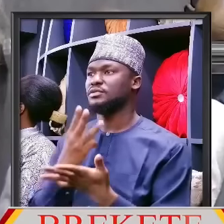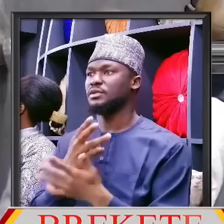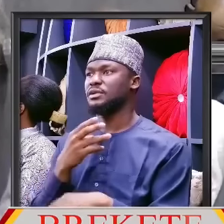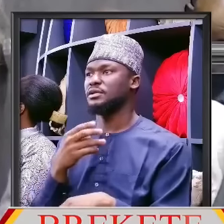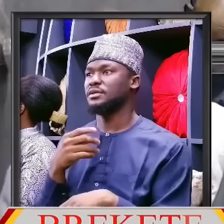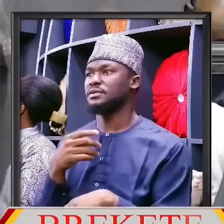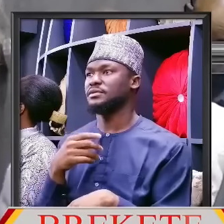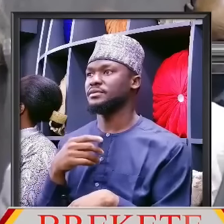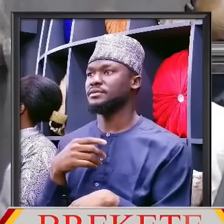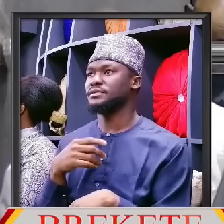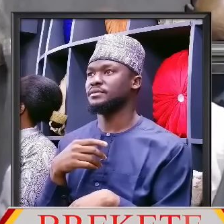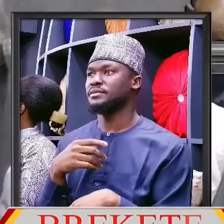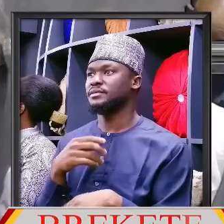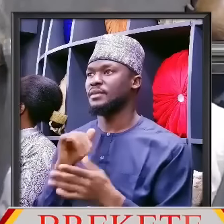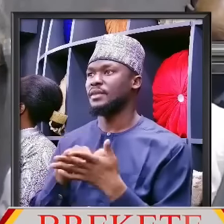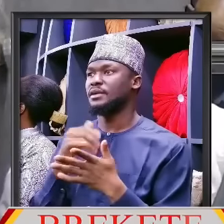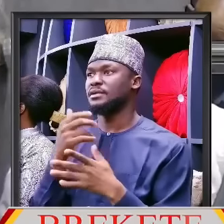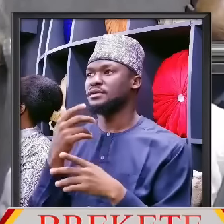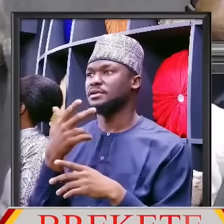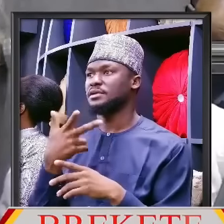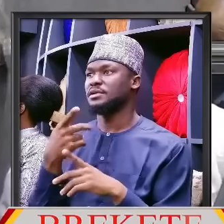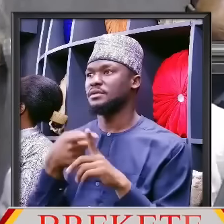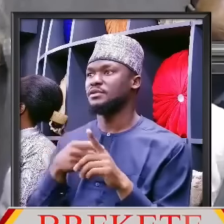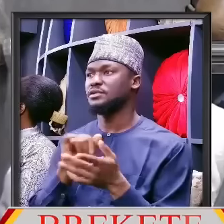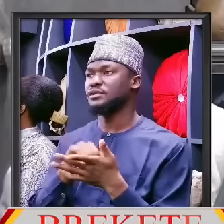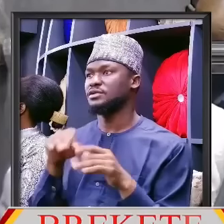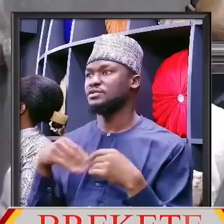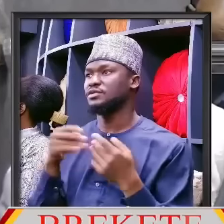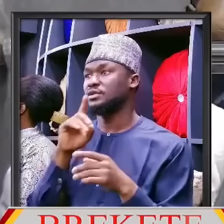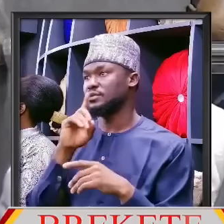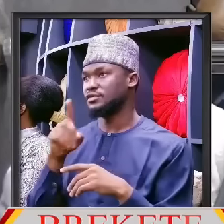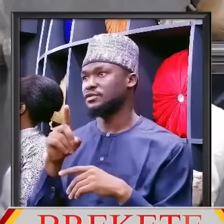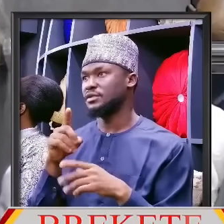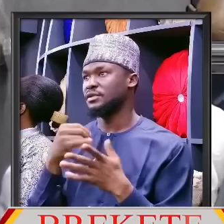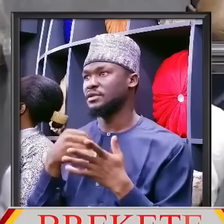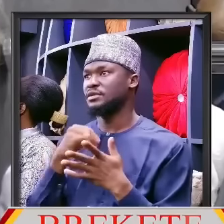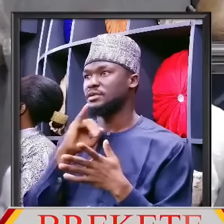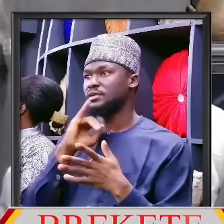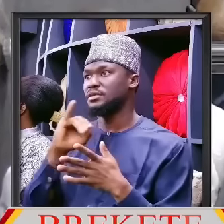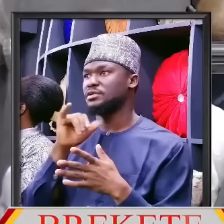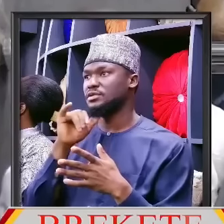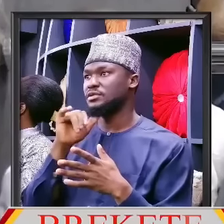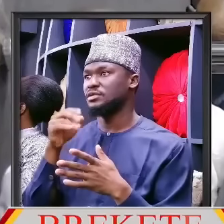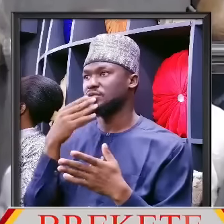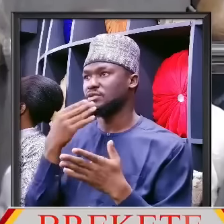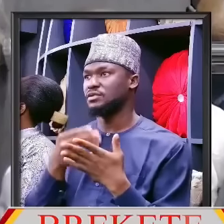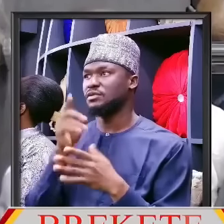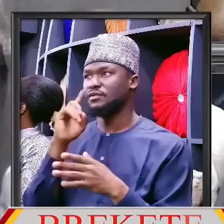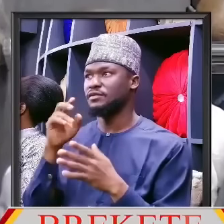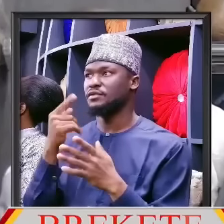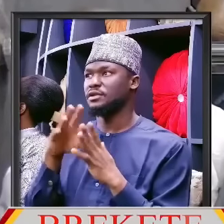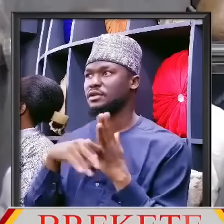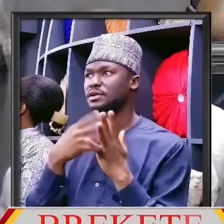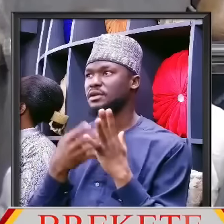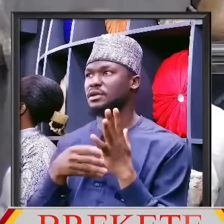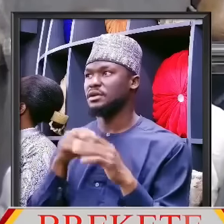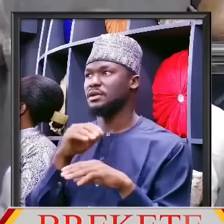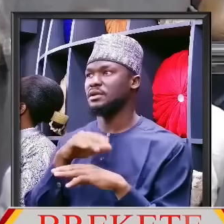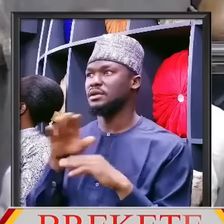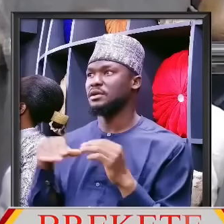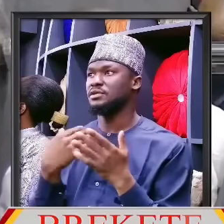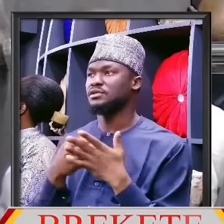So that 3 months where you give, true, it no good for academic calendar. You know. At